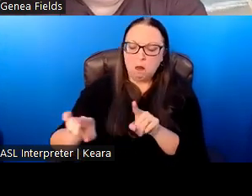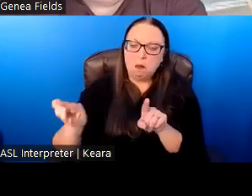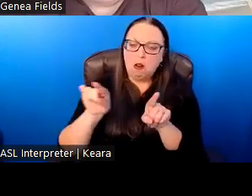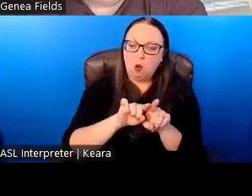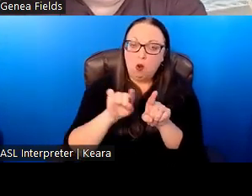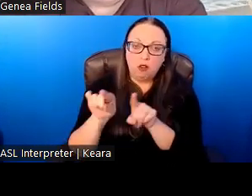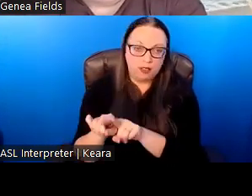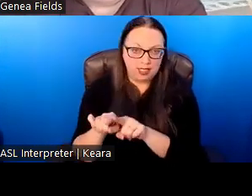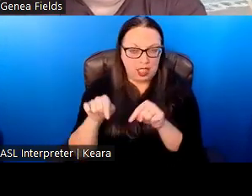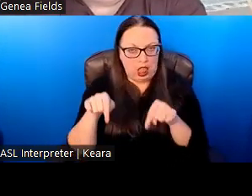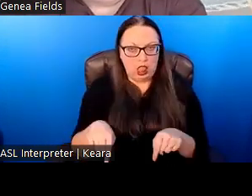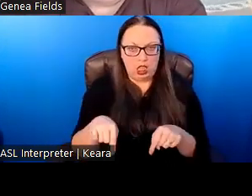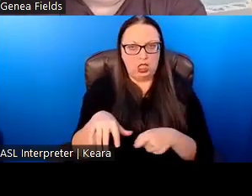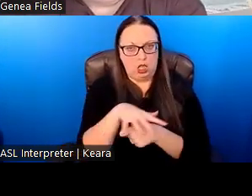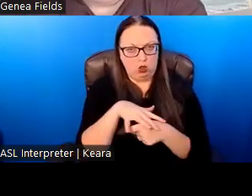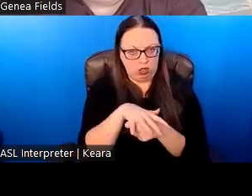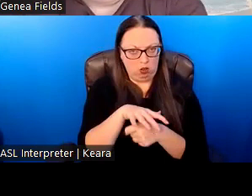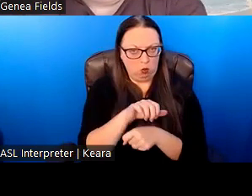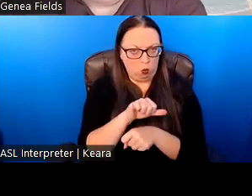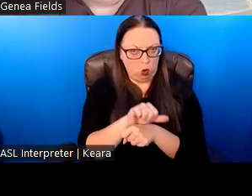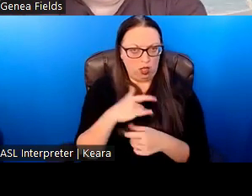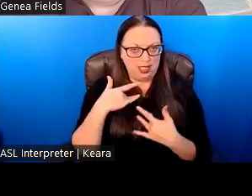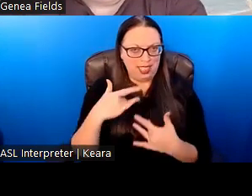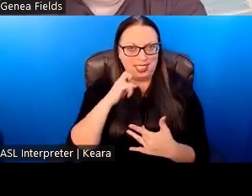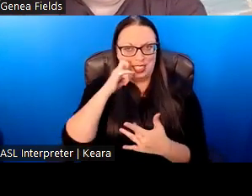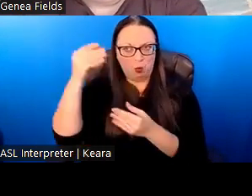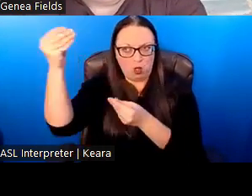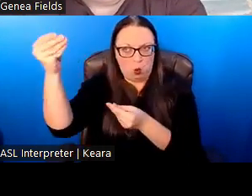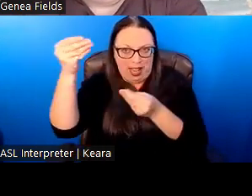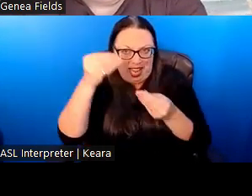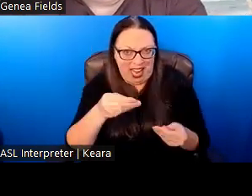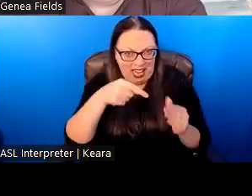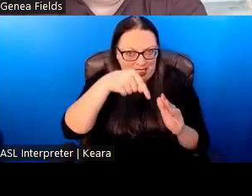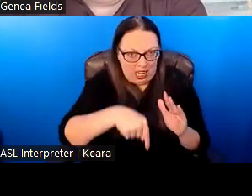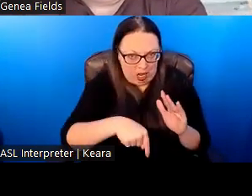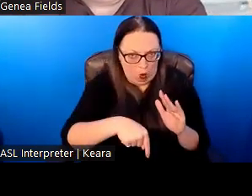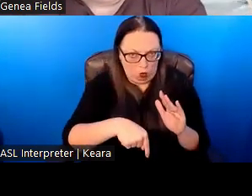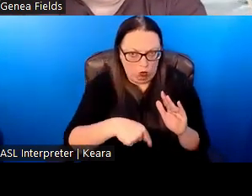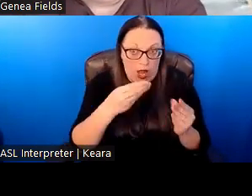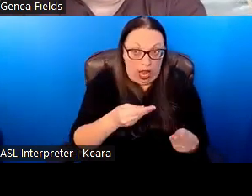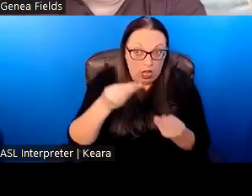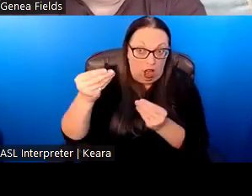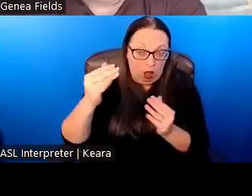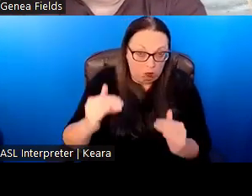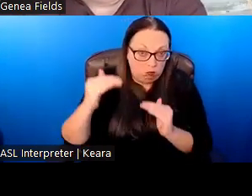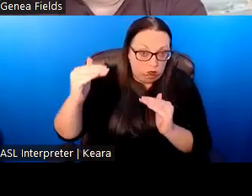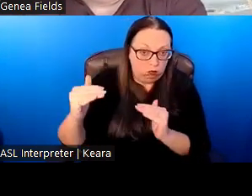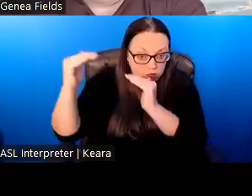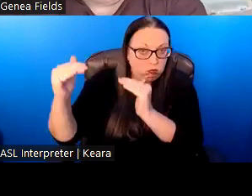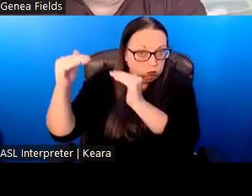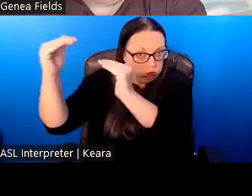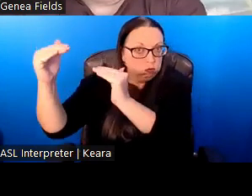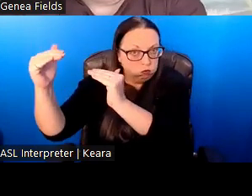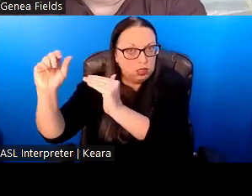in this sector, we don't have a tendency to hand down. And so it's always kind of escalating a person to that